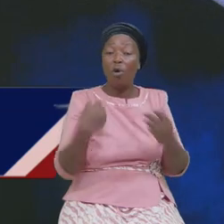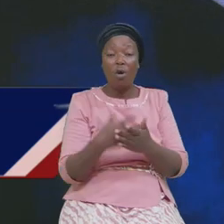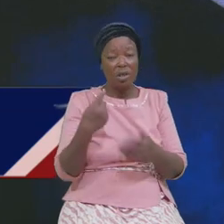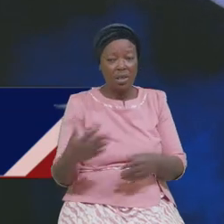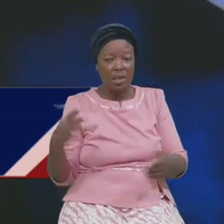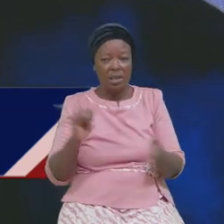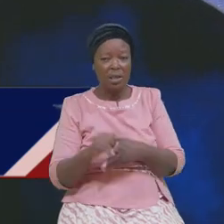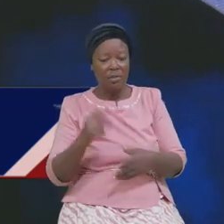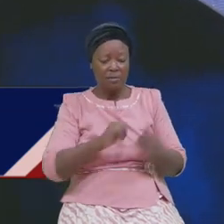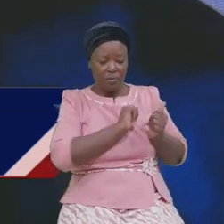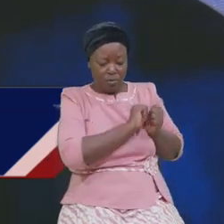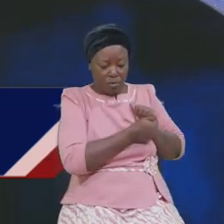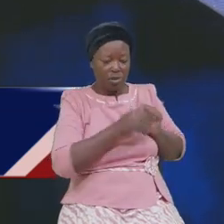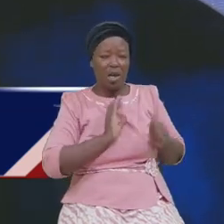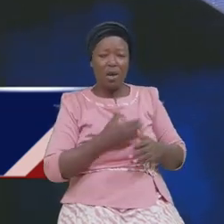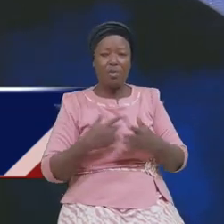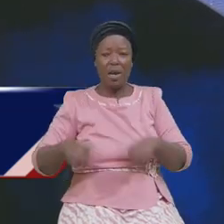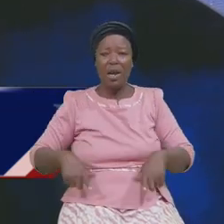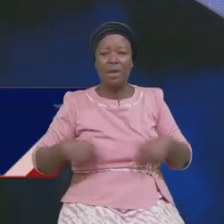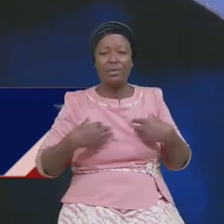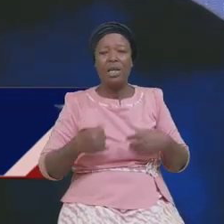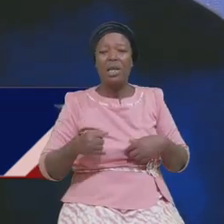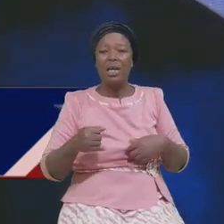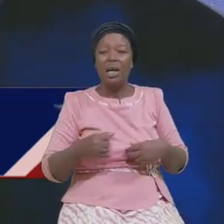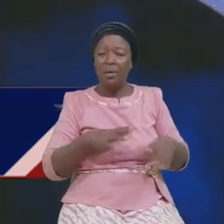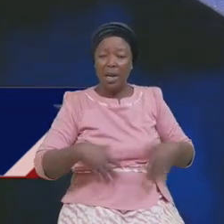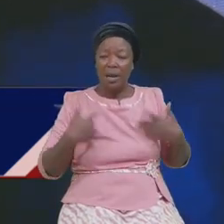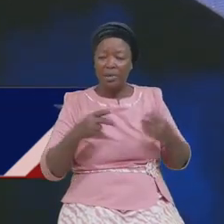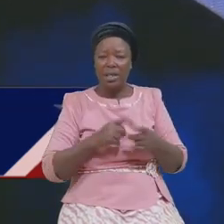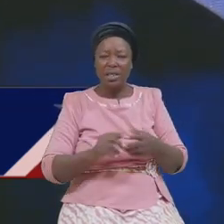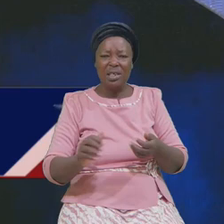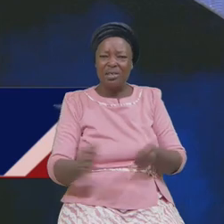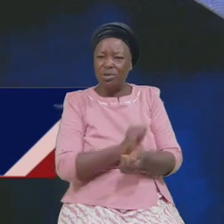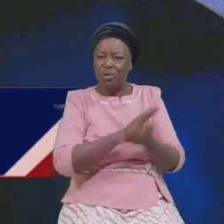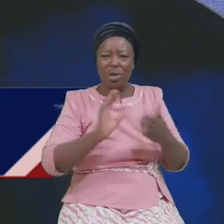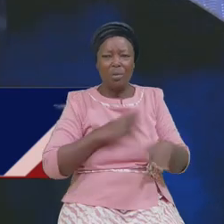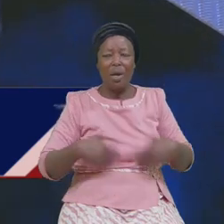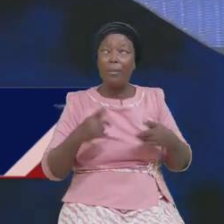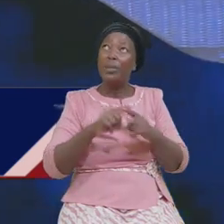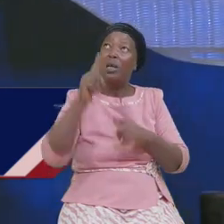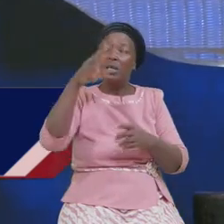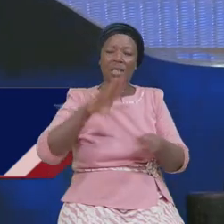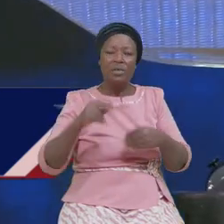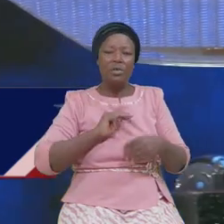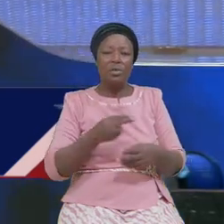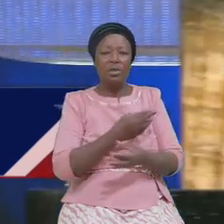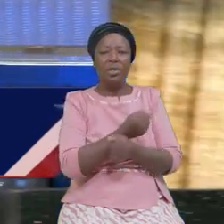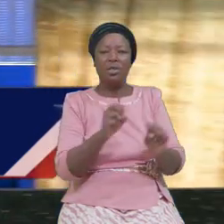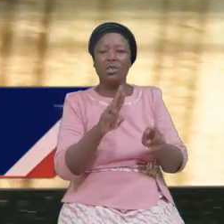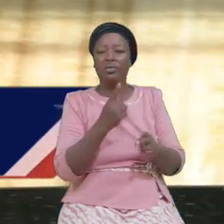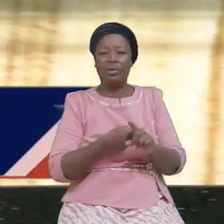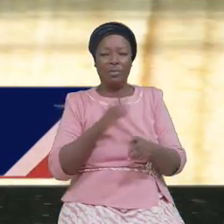have crushed our lives, squeezed our lives. He's giving us redemption from that. And now there's